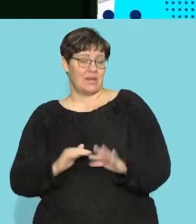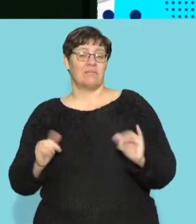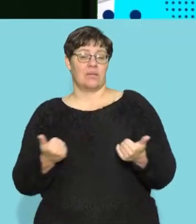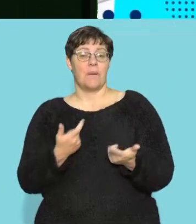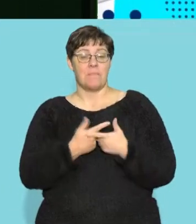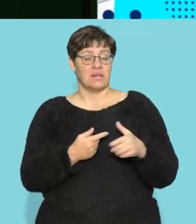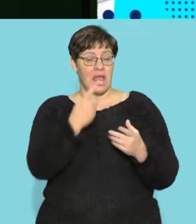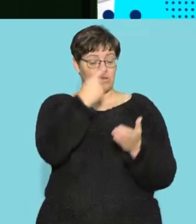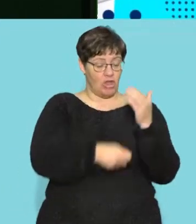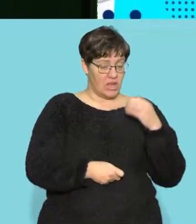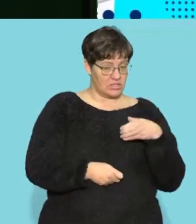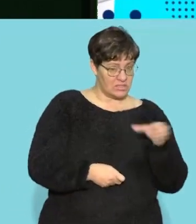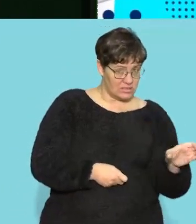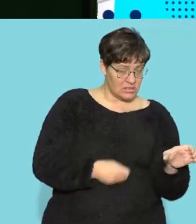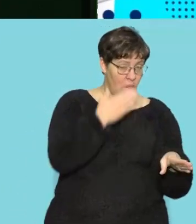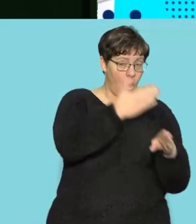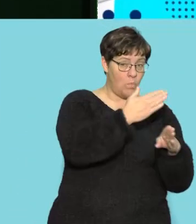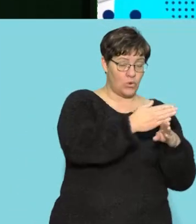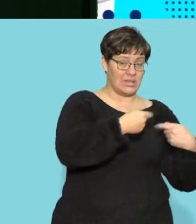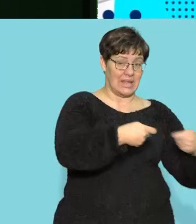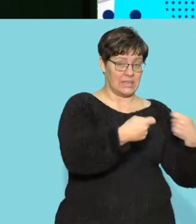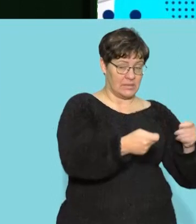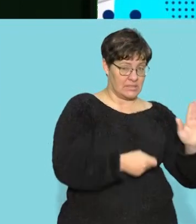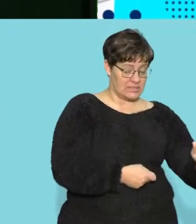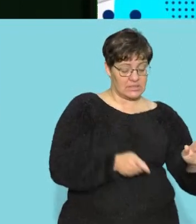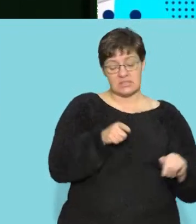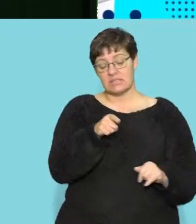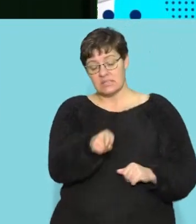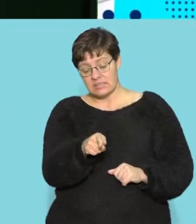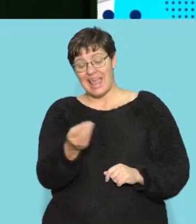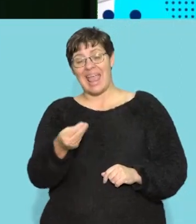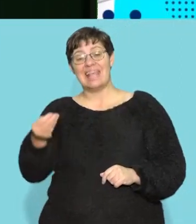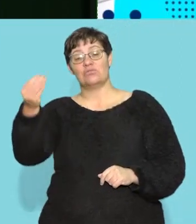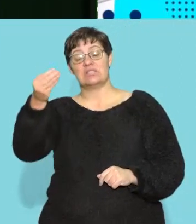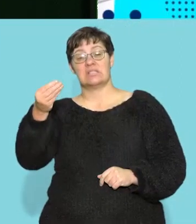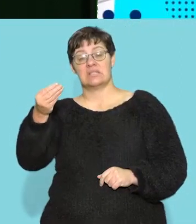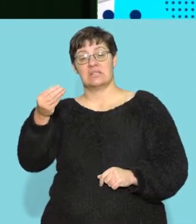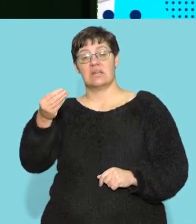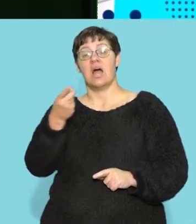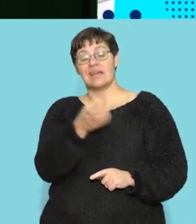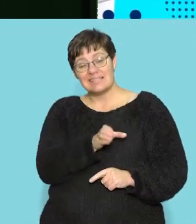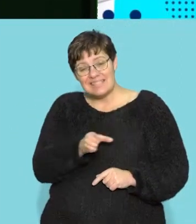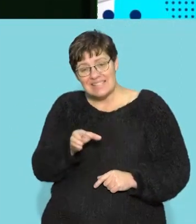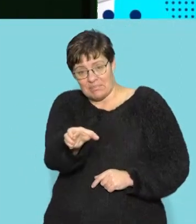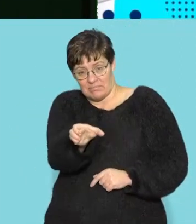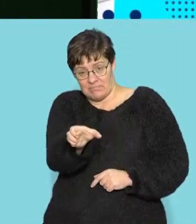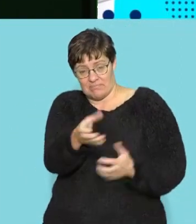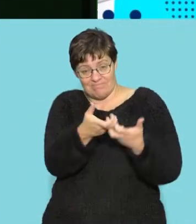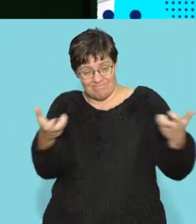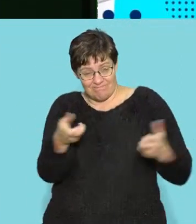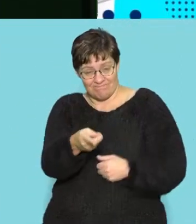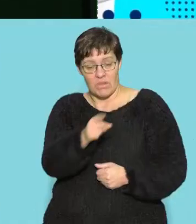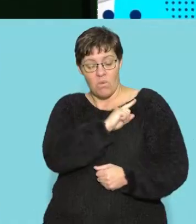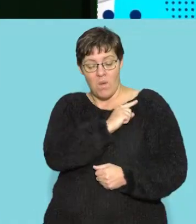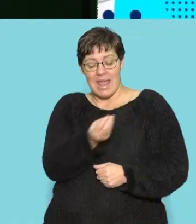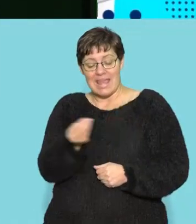we always keep bank charges as an operating expense and the interest expense as a separate item,